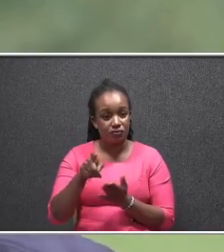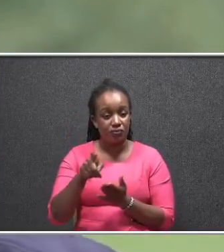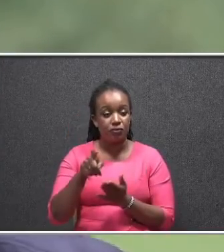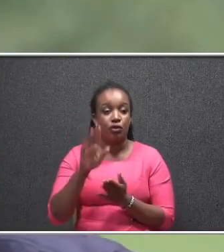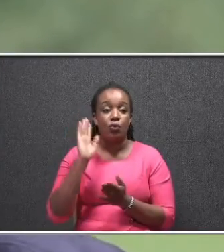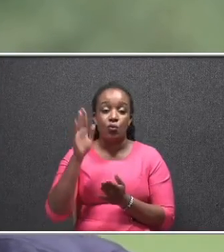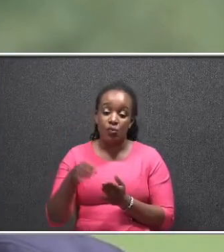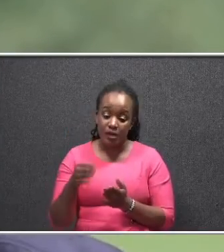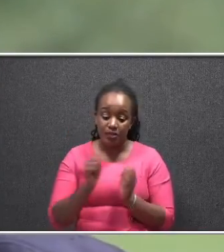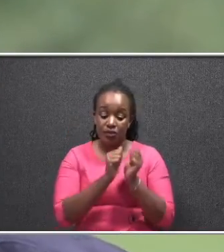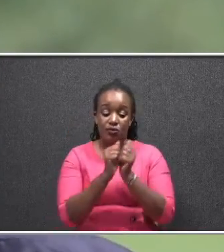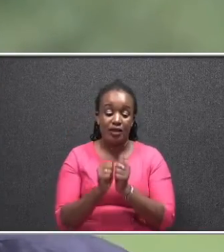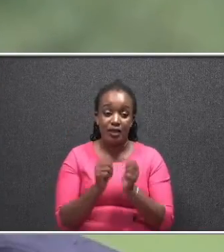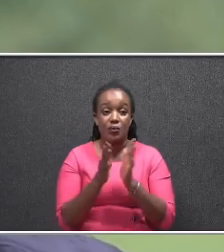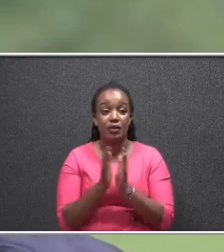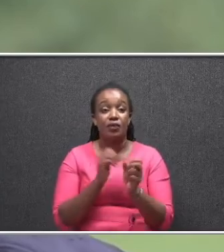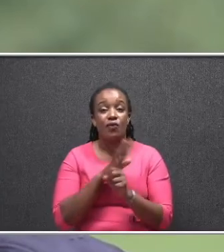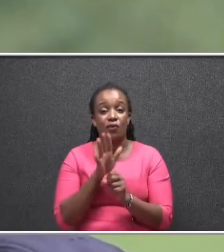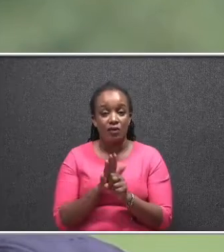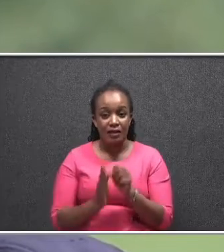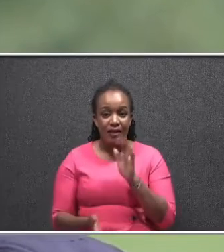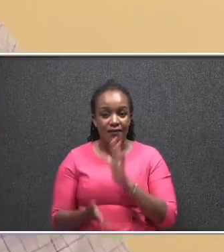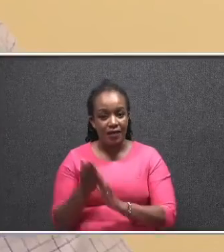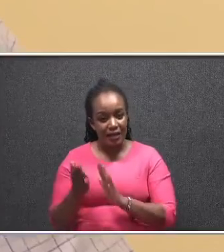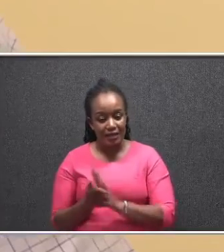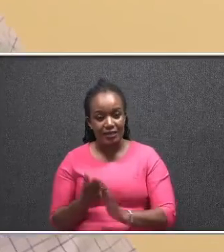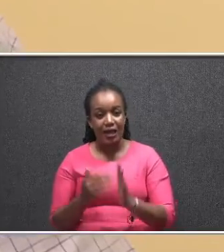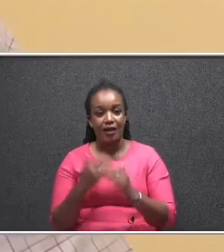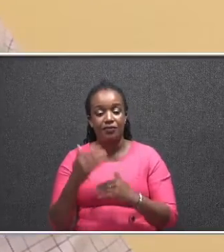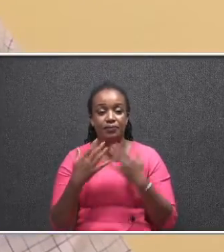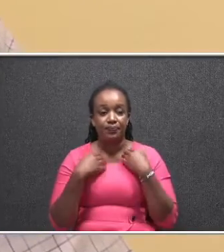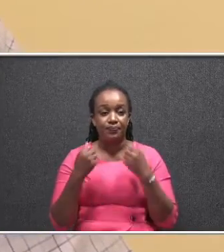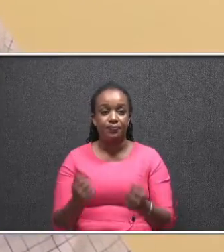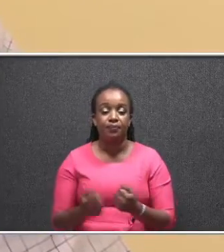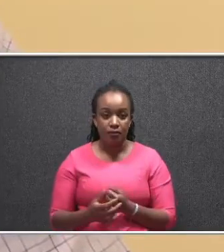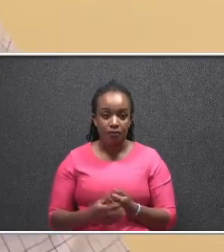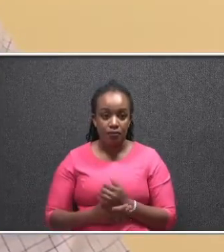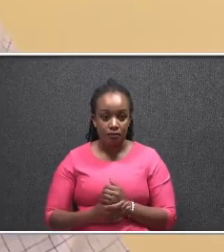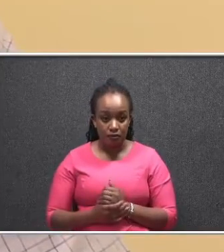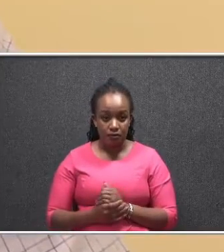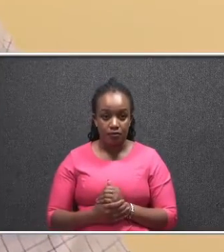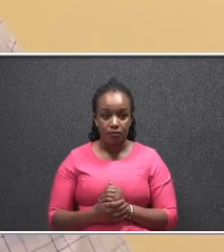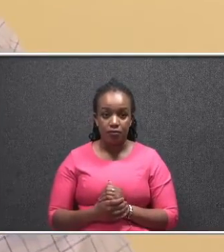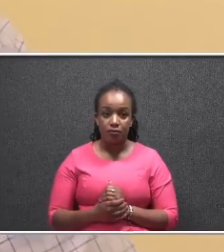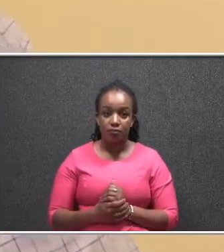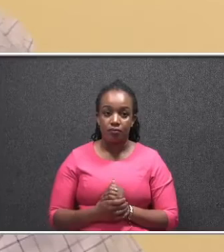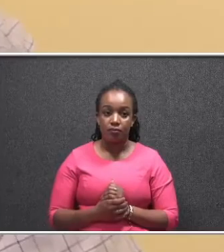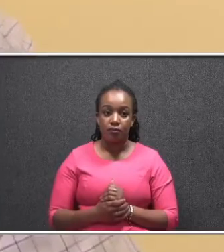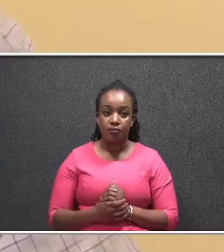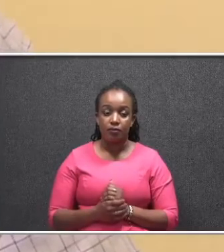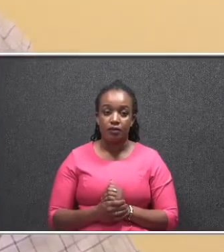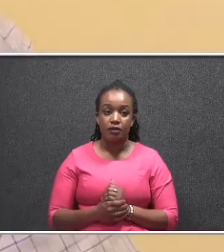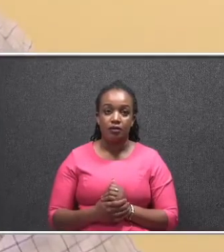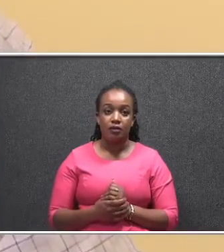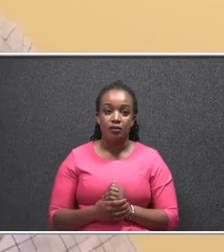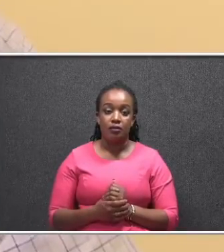accompany COVID-19 immediately after recovery. Now, in terms of our life, it can take one's